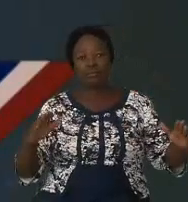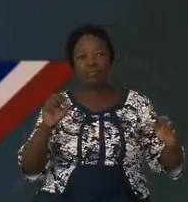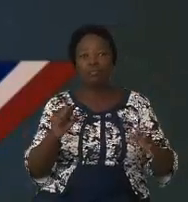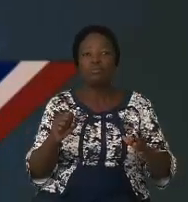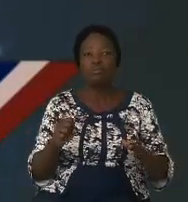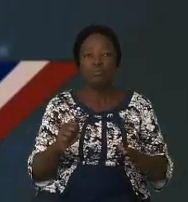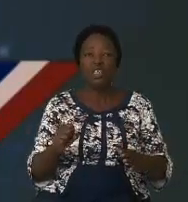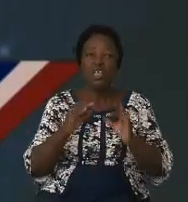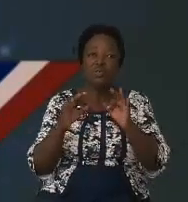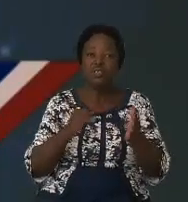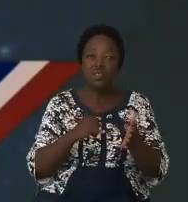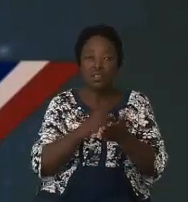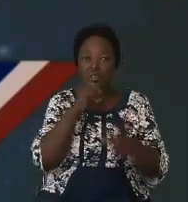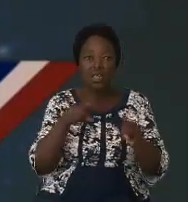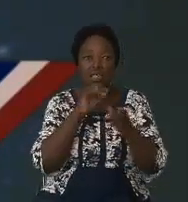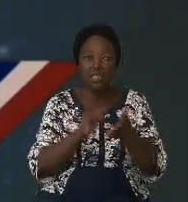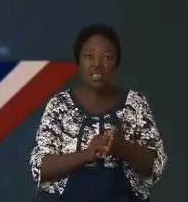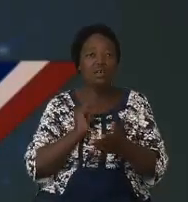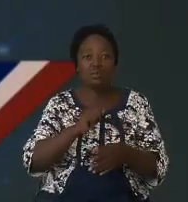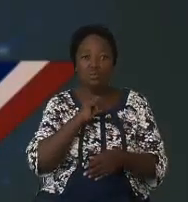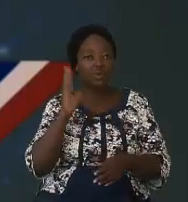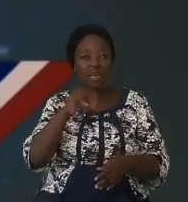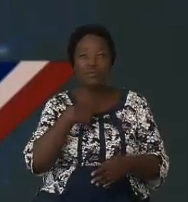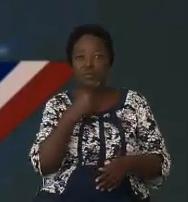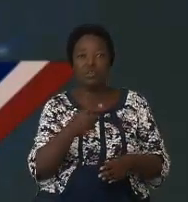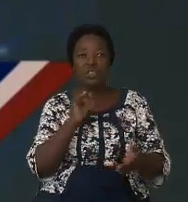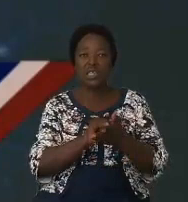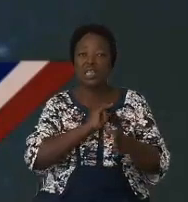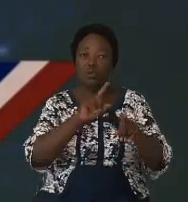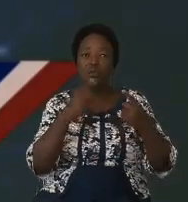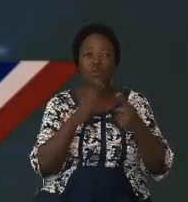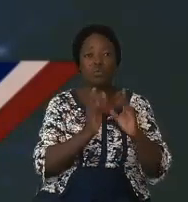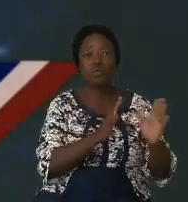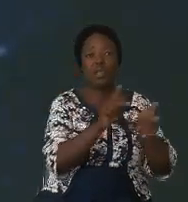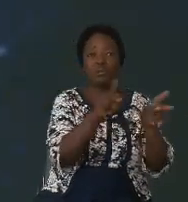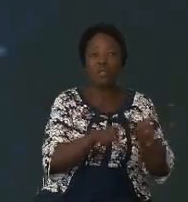many mansions. If it were not so, I would have told you, I go